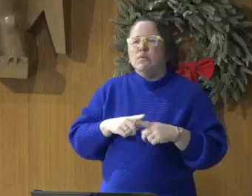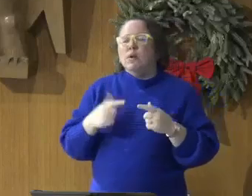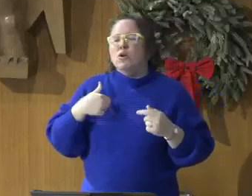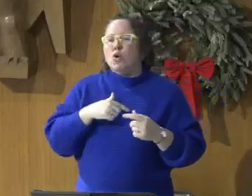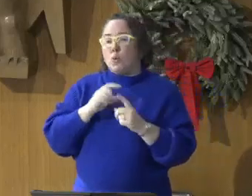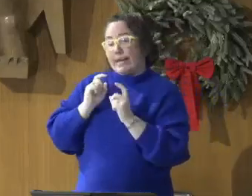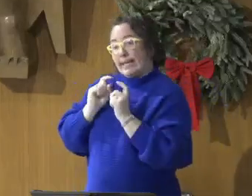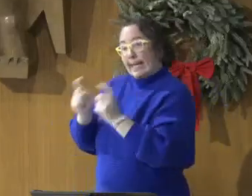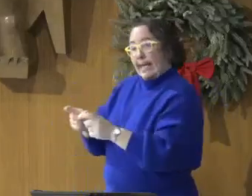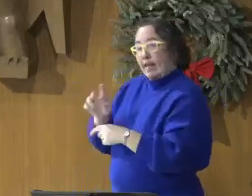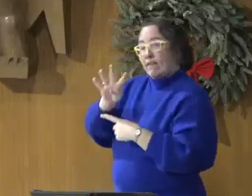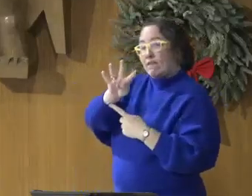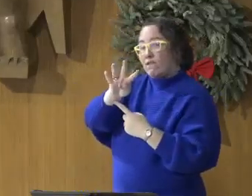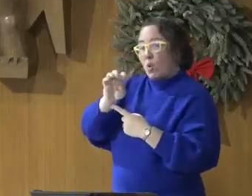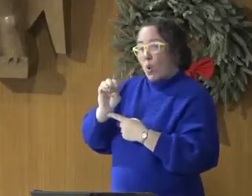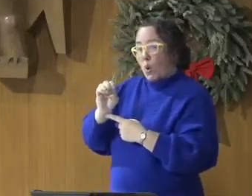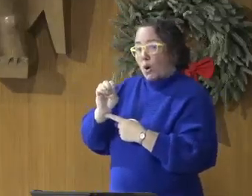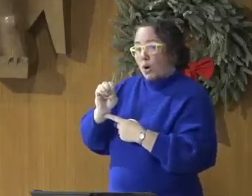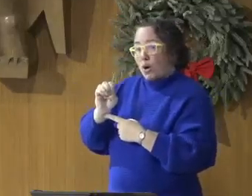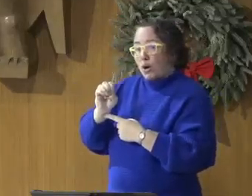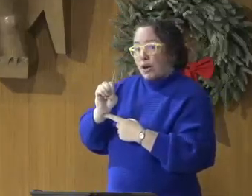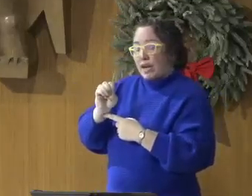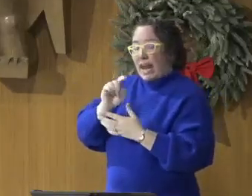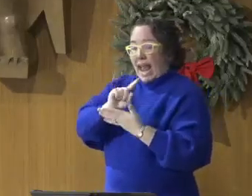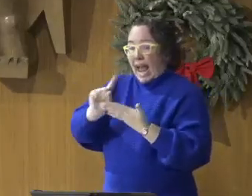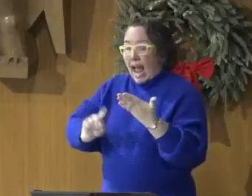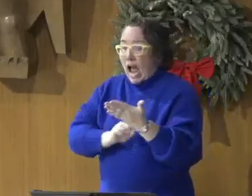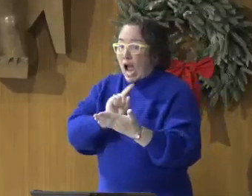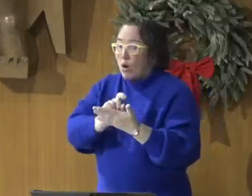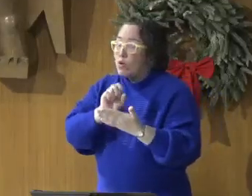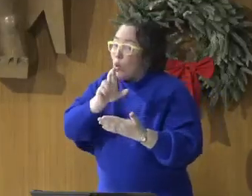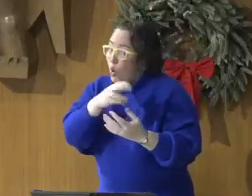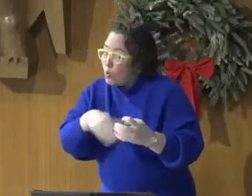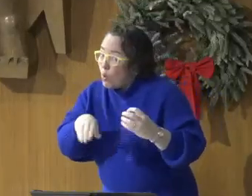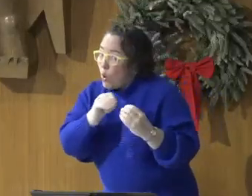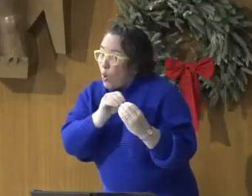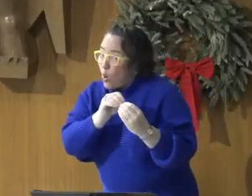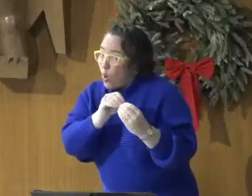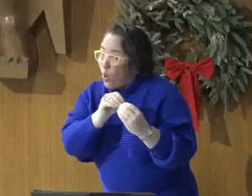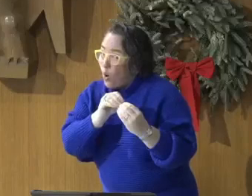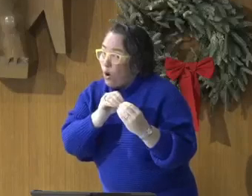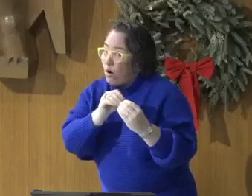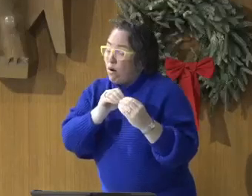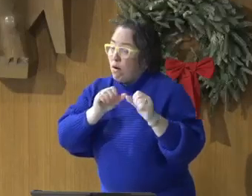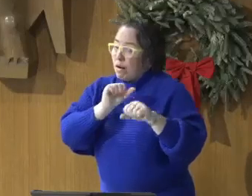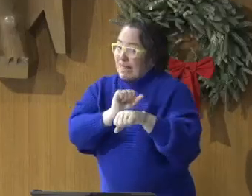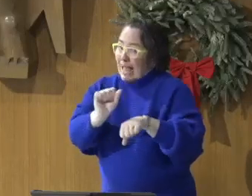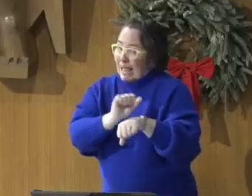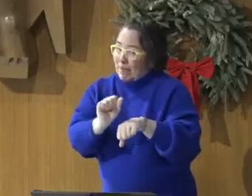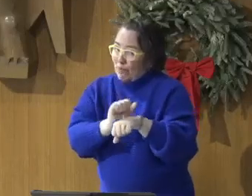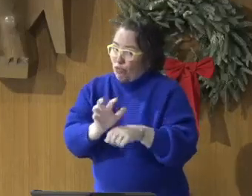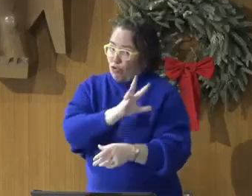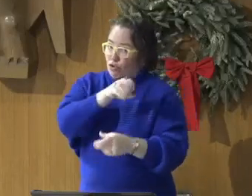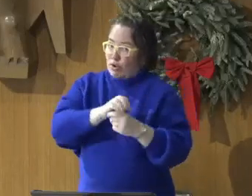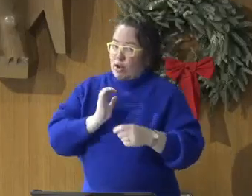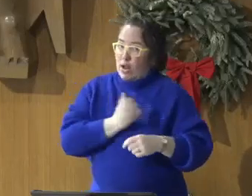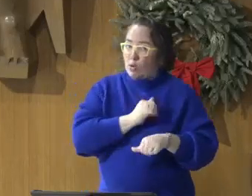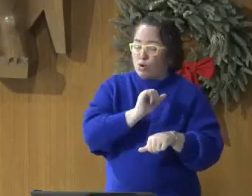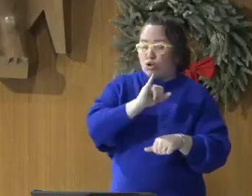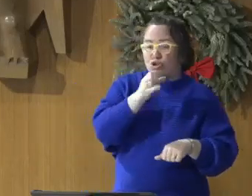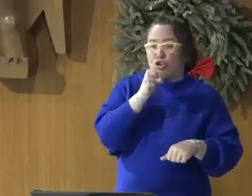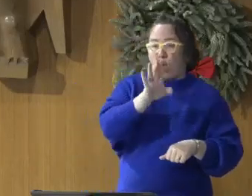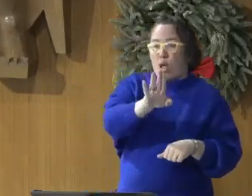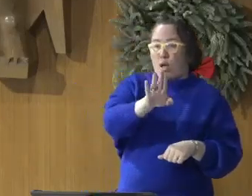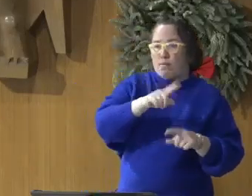40 or more hours of labor and supposedly we are paid a wage that